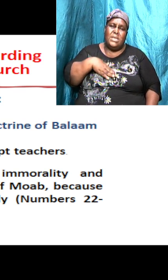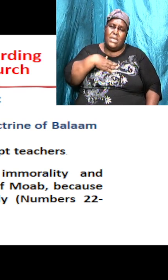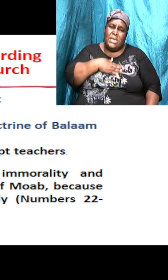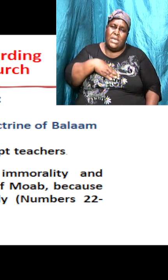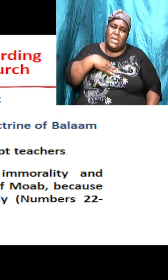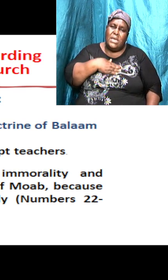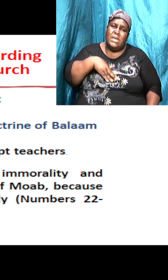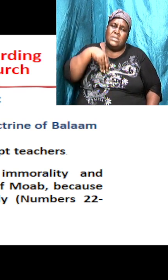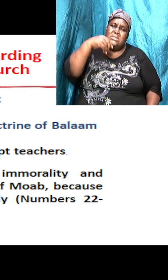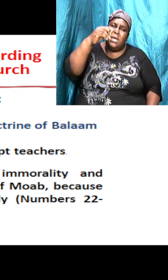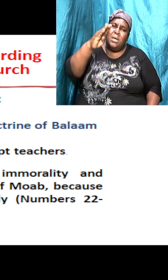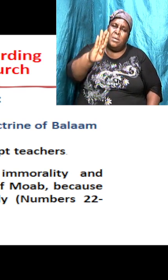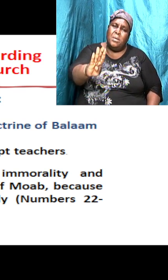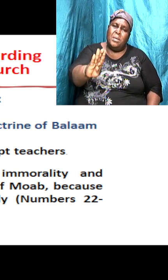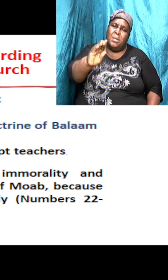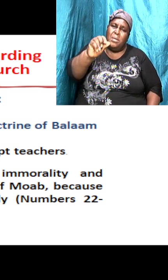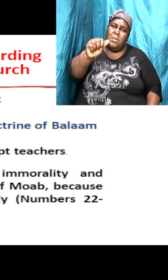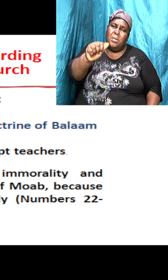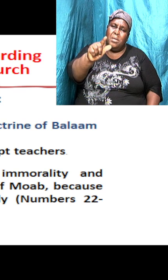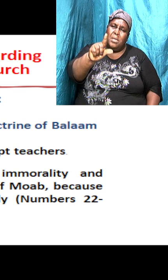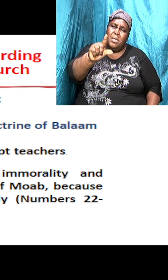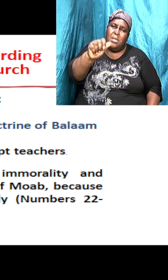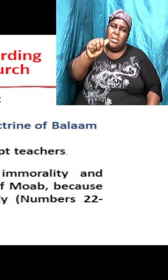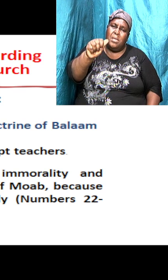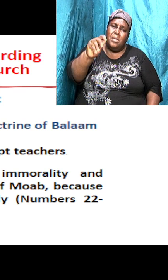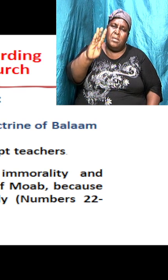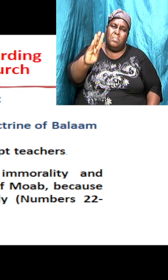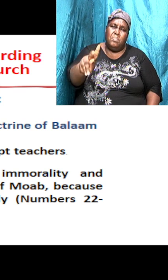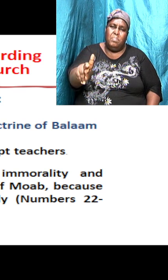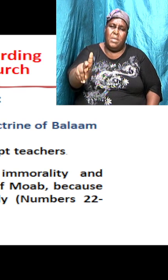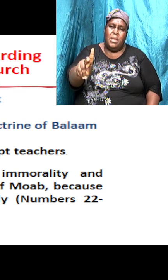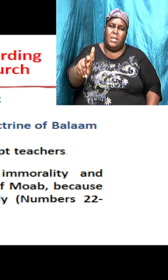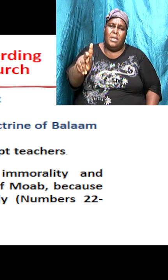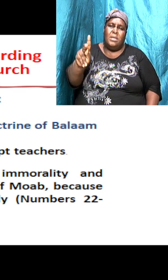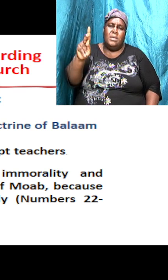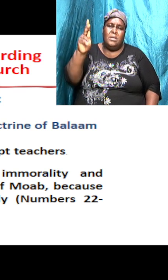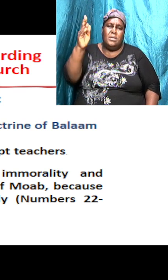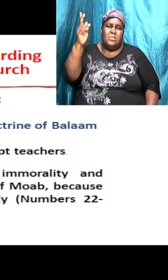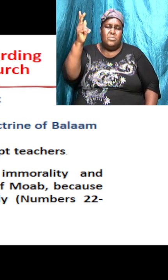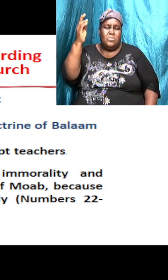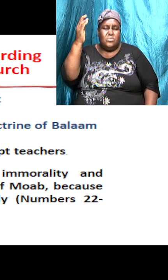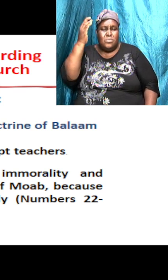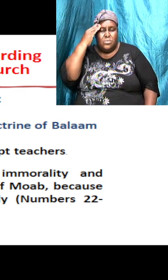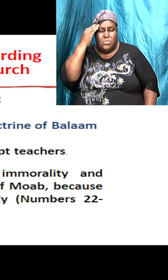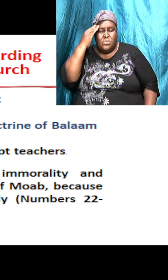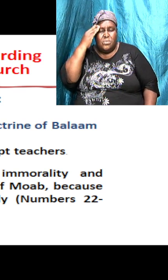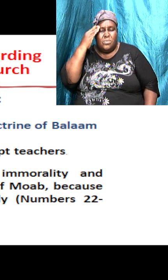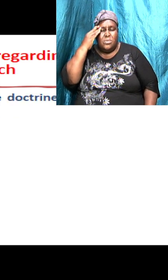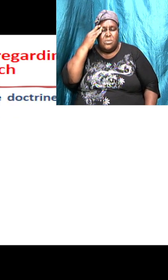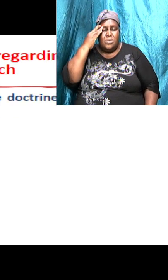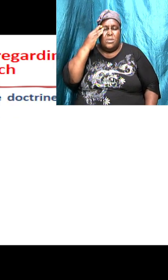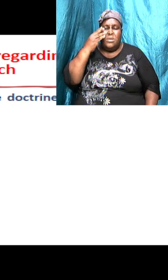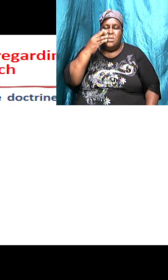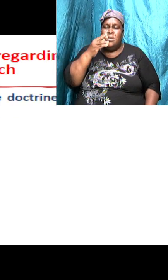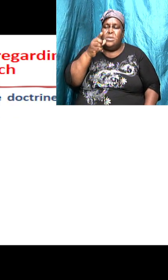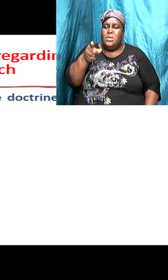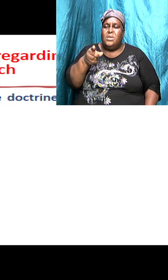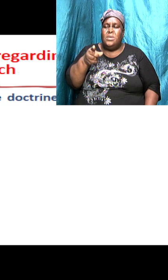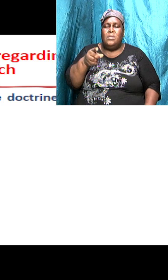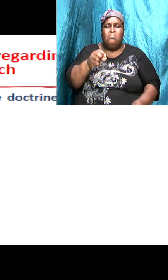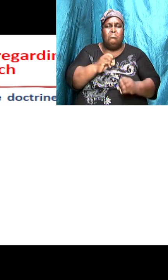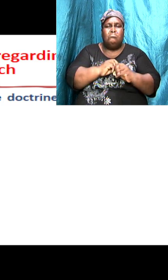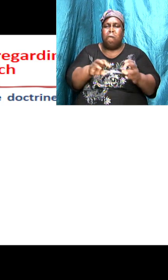the king of Moab, because he knew that he could not curse Israel directly. And